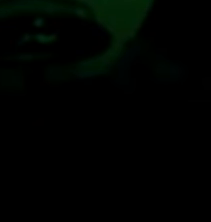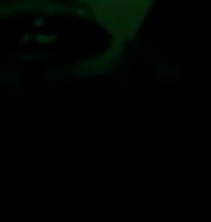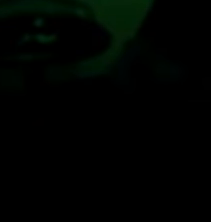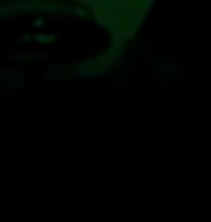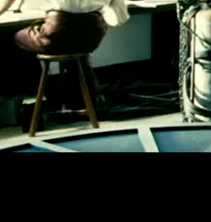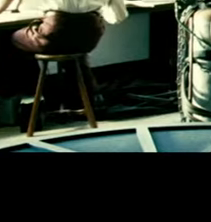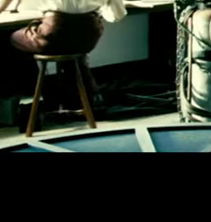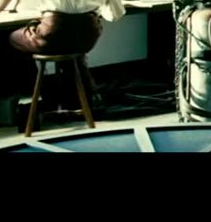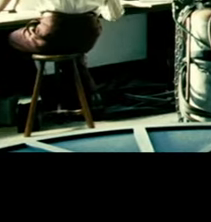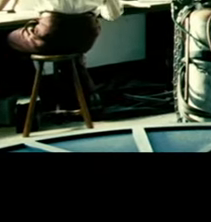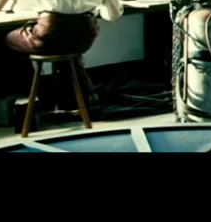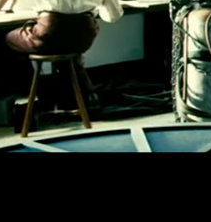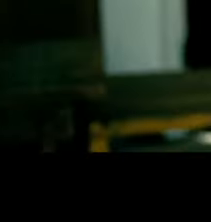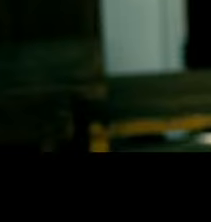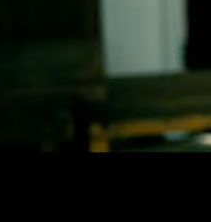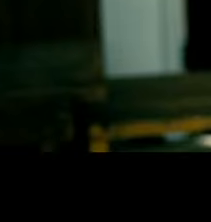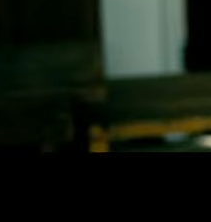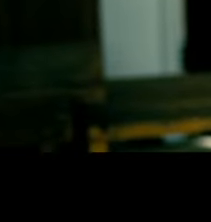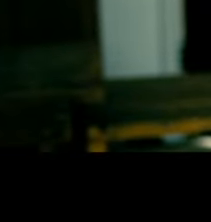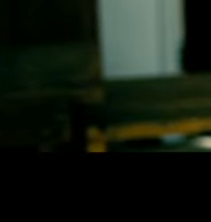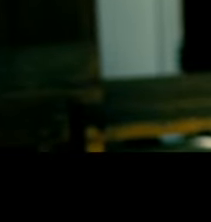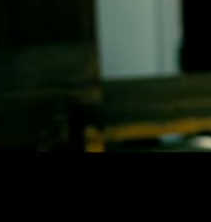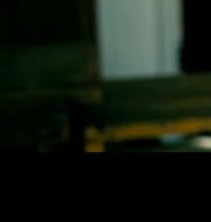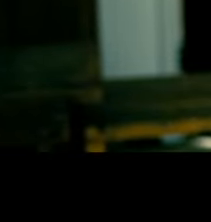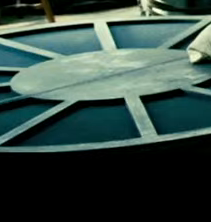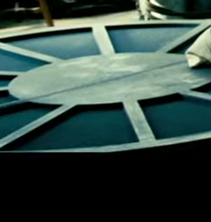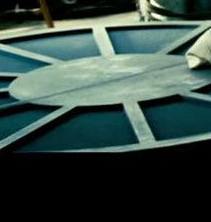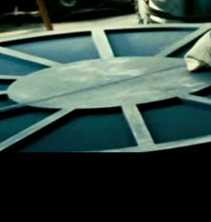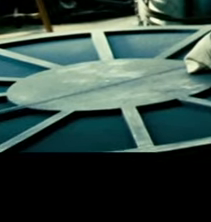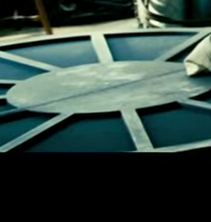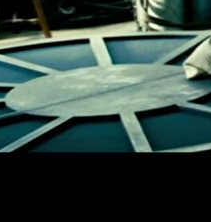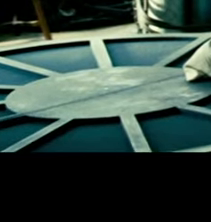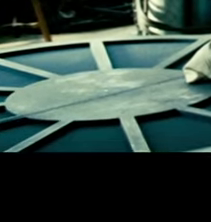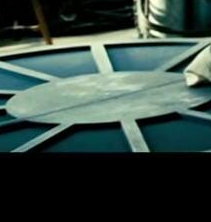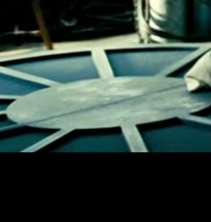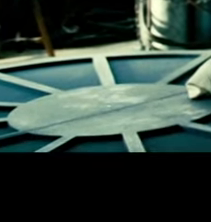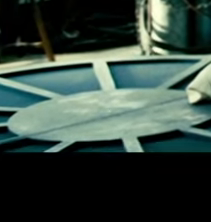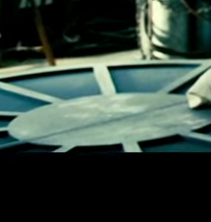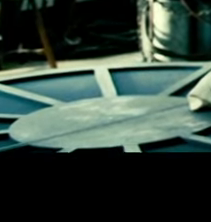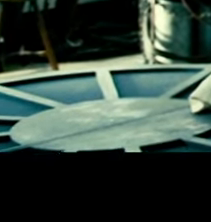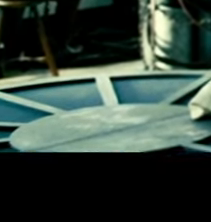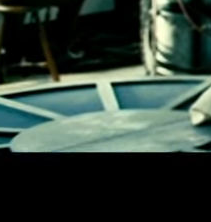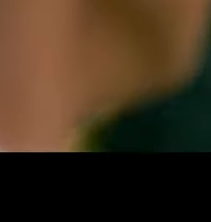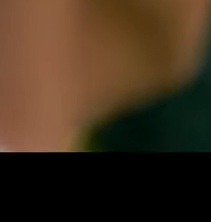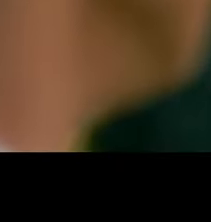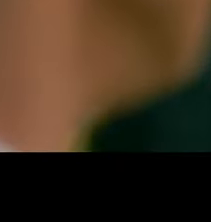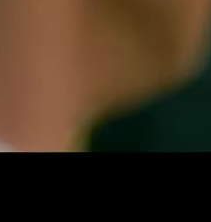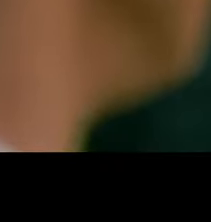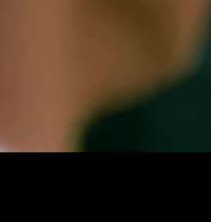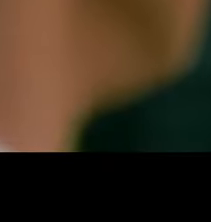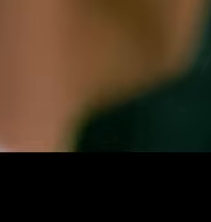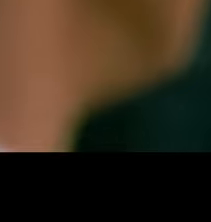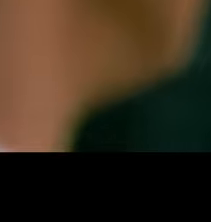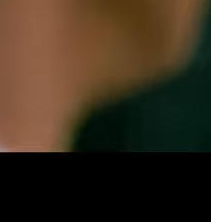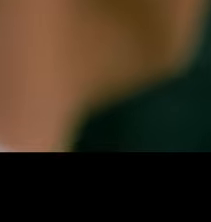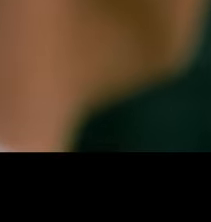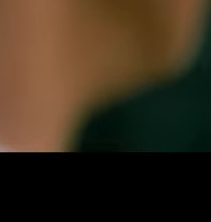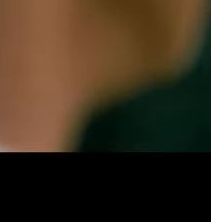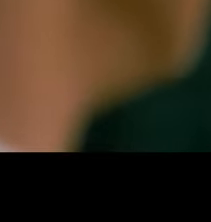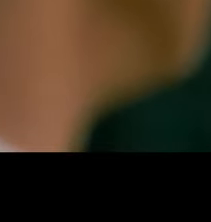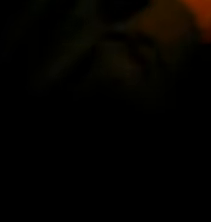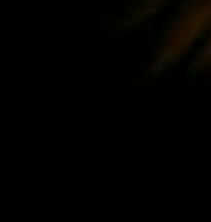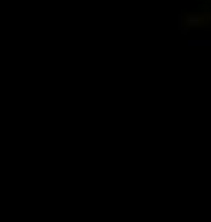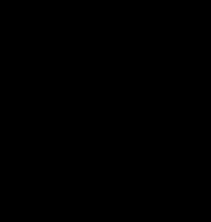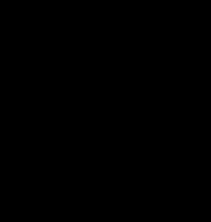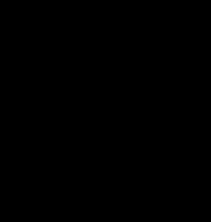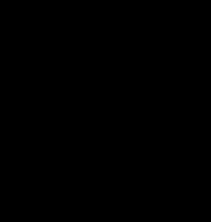fission program. You must be Oppenheimer. Yes. I hear you want to start a school of quantum theory. Lost in your quantum